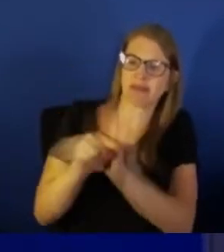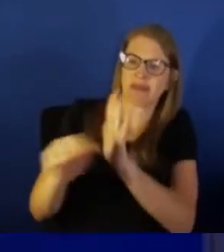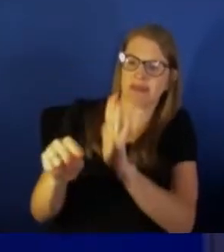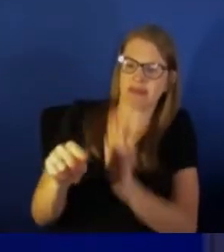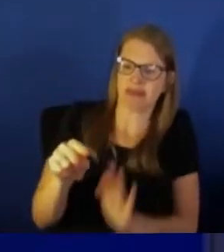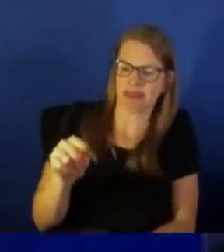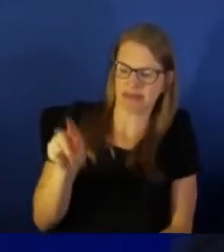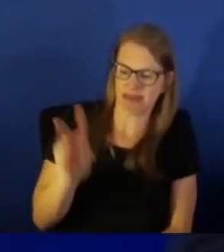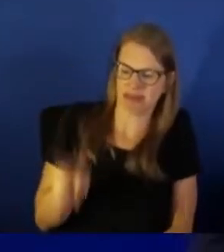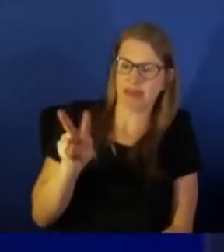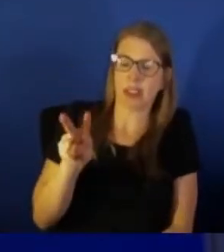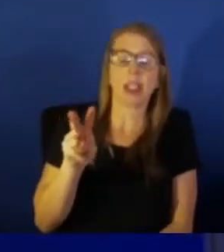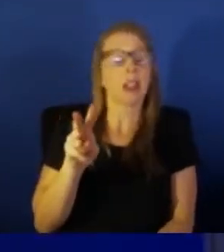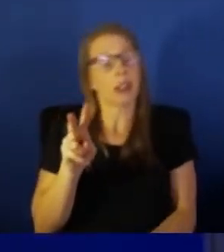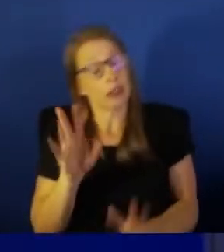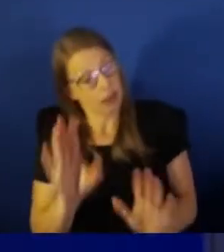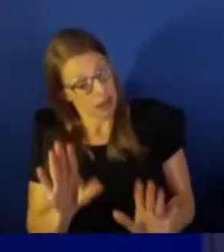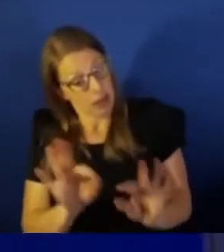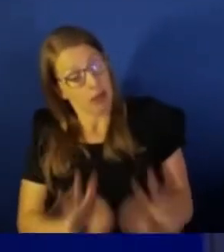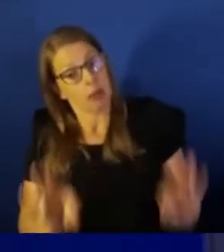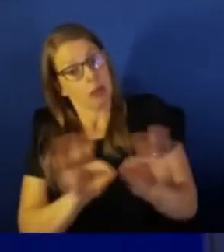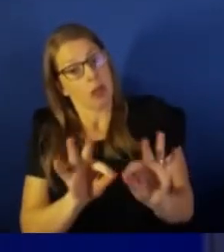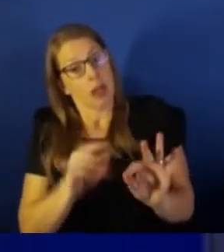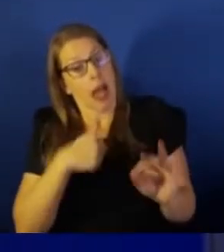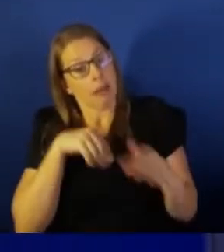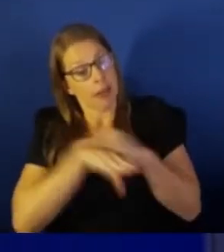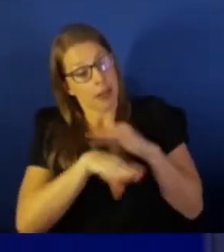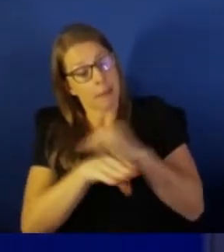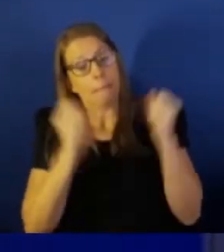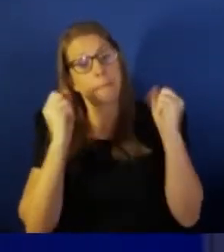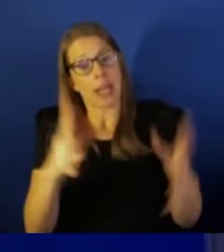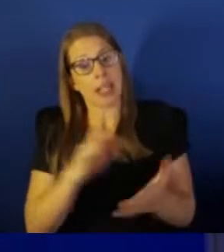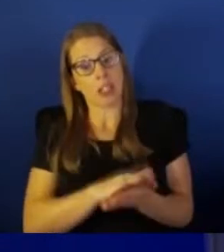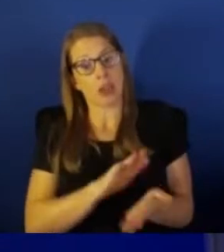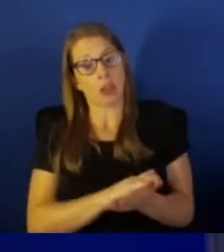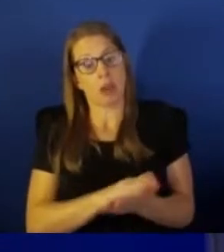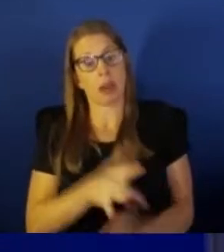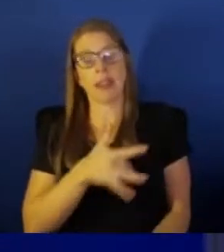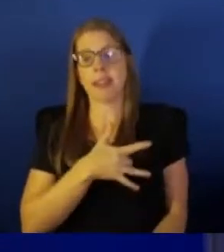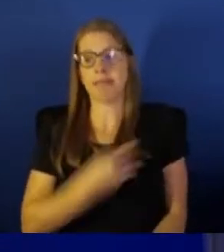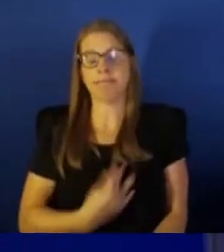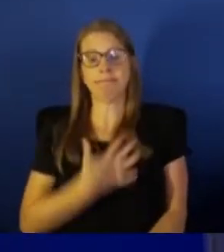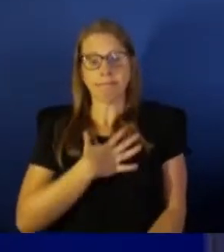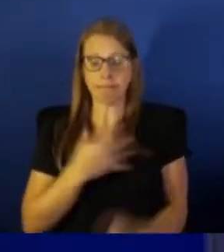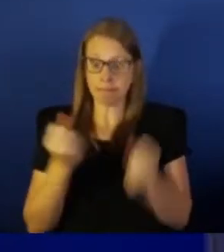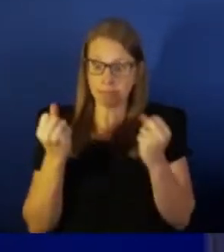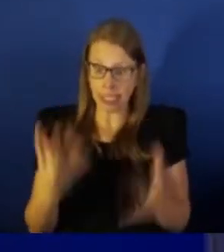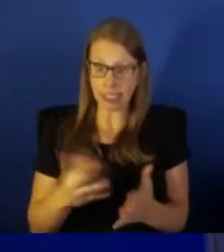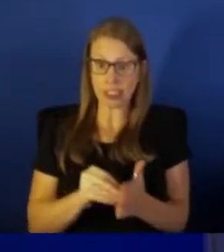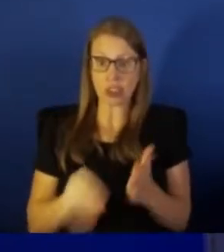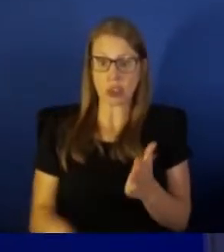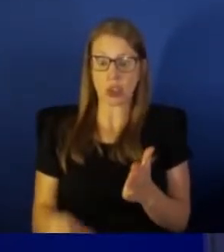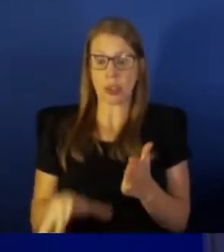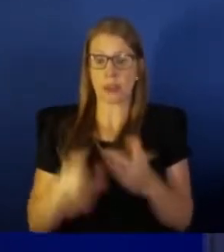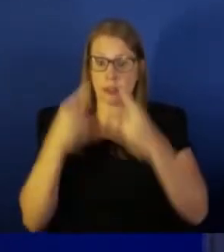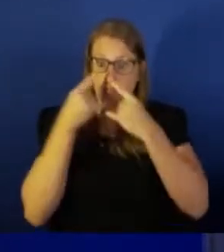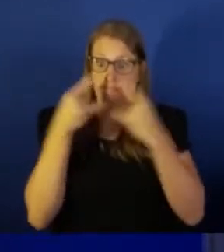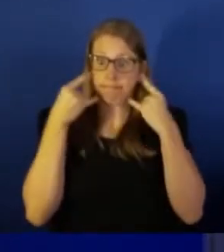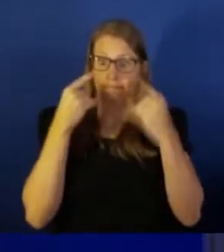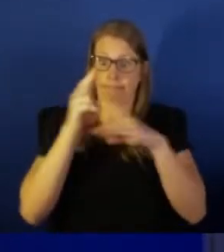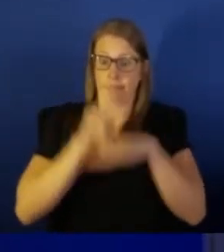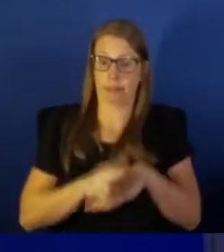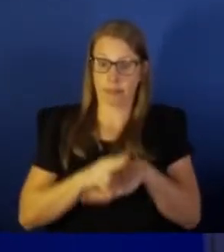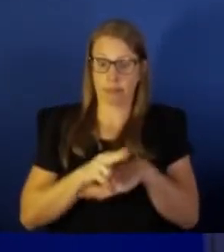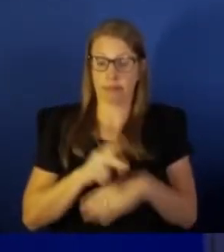And importantly, and I've gone to a lot of schools. I'm heartened by how many students are still looking out for their own health. Their parents are, so